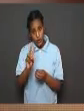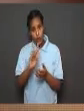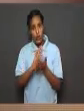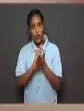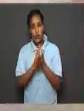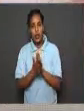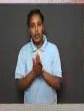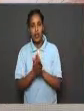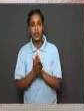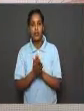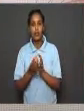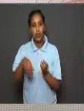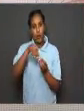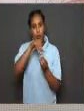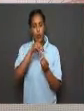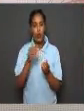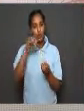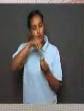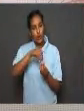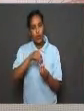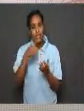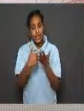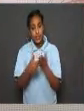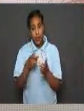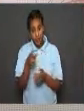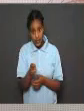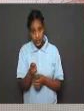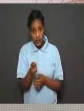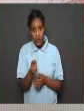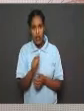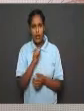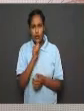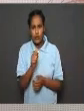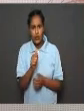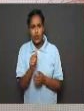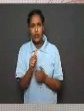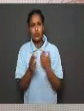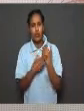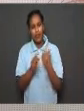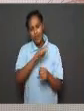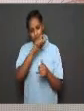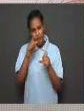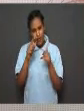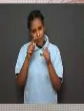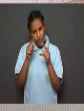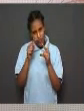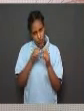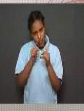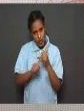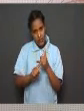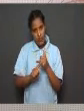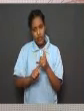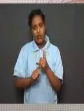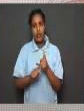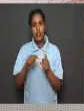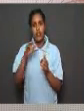drop. Also, these batteries cannot be stored forever because of the type